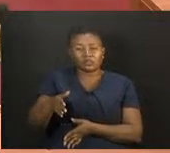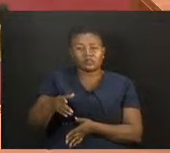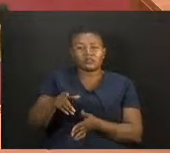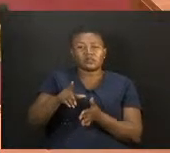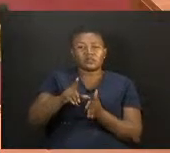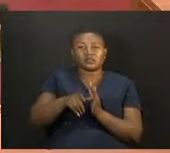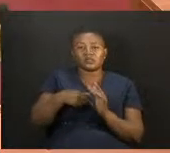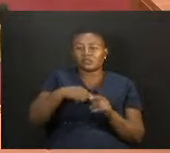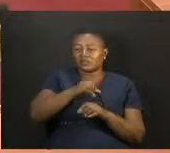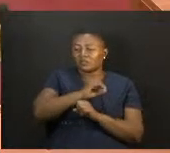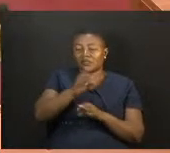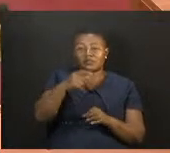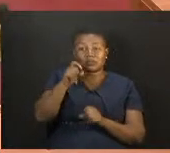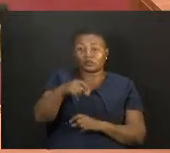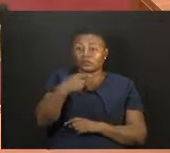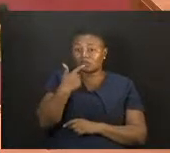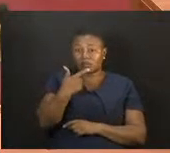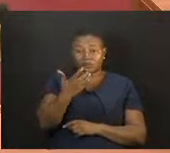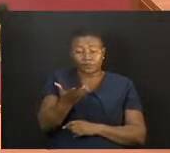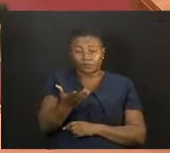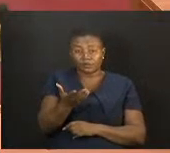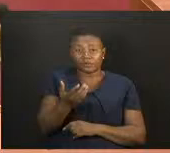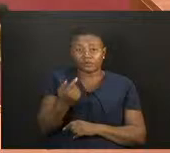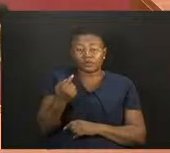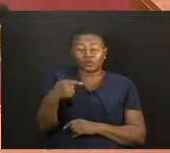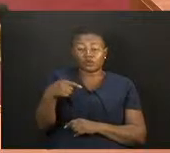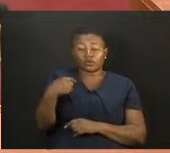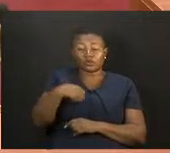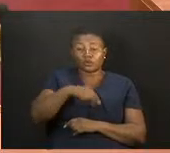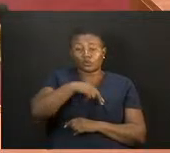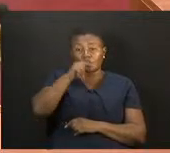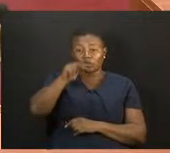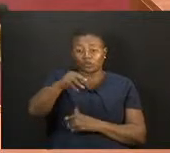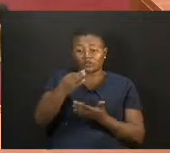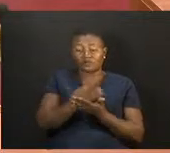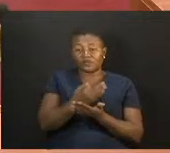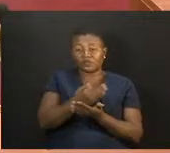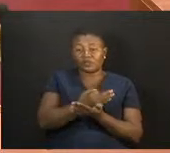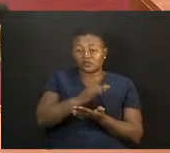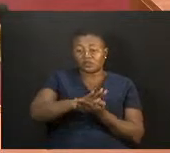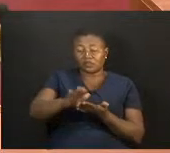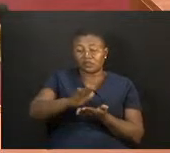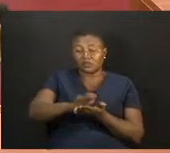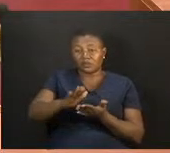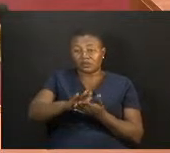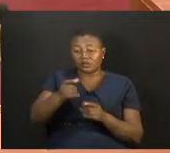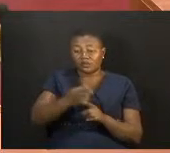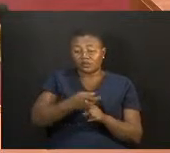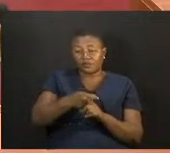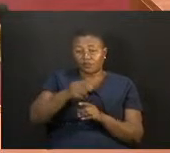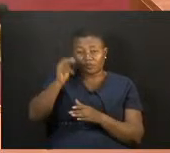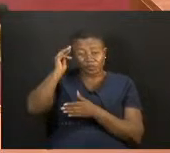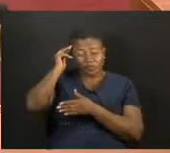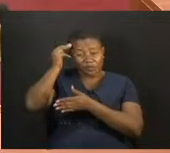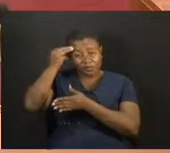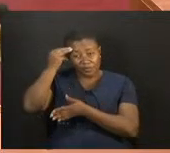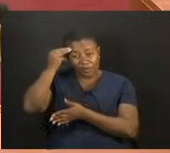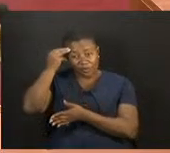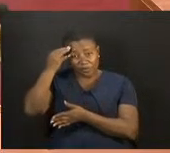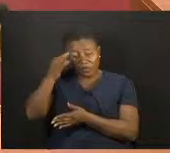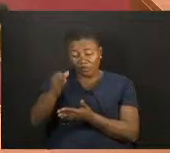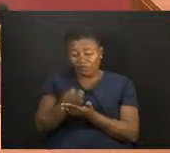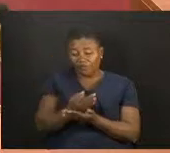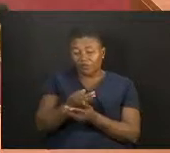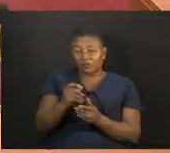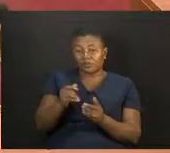financial commitment. Also, you will need financial clearance from the Ministry of Finance before we can commence in terms